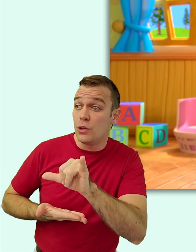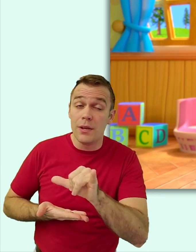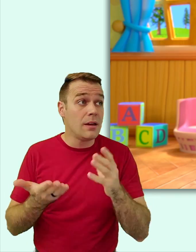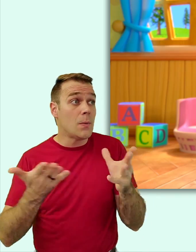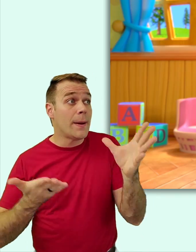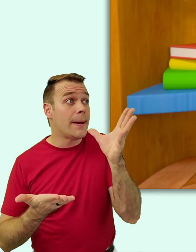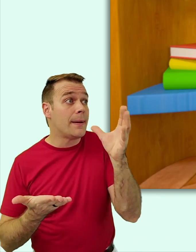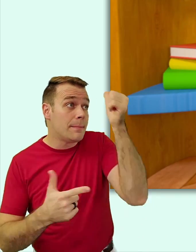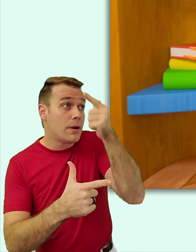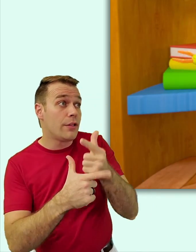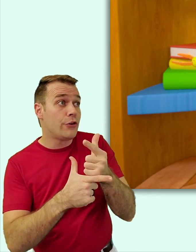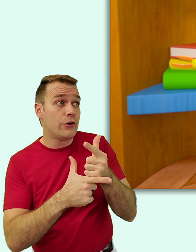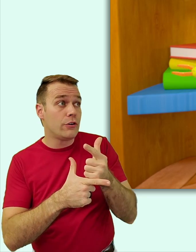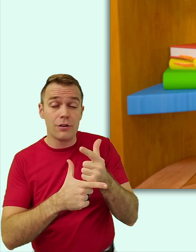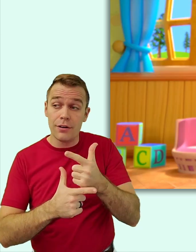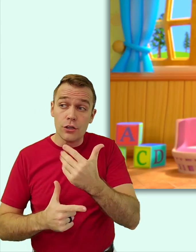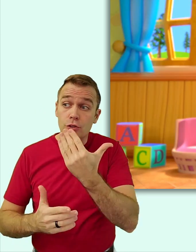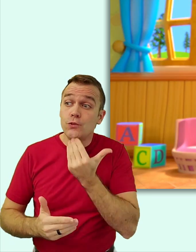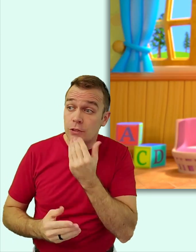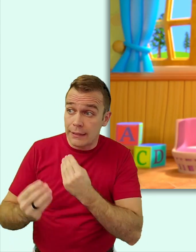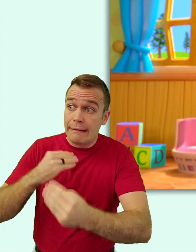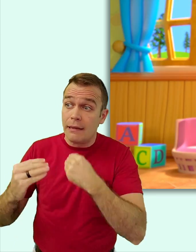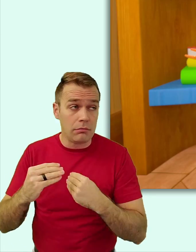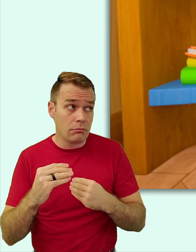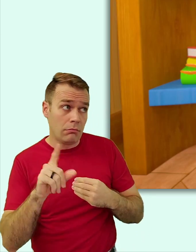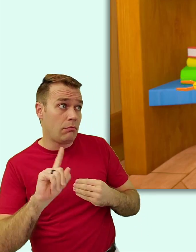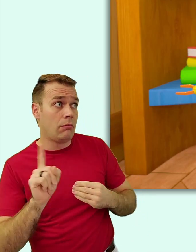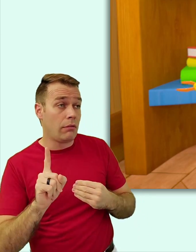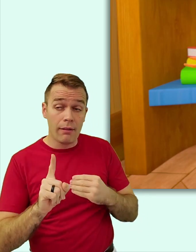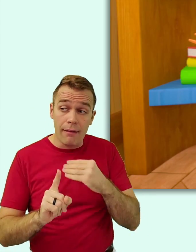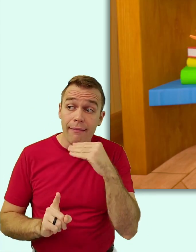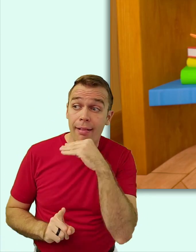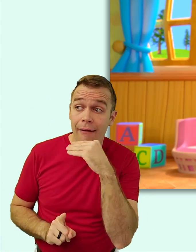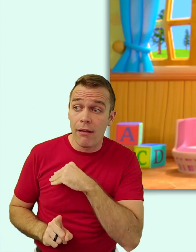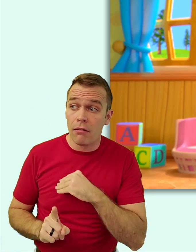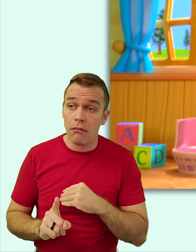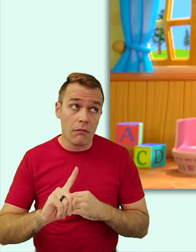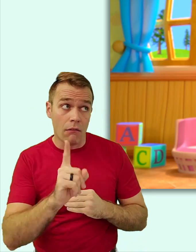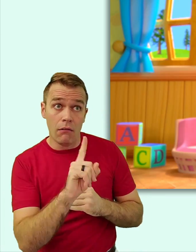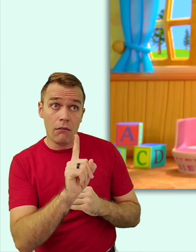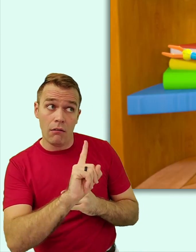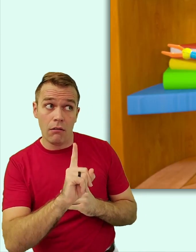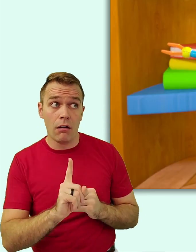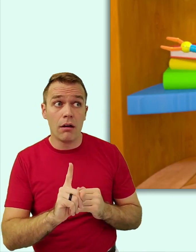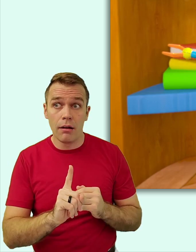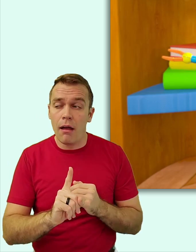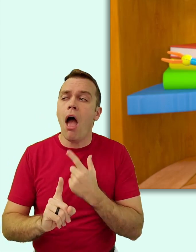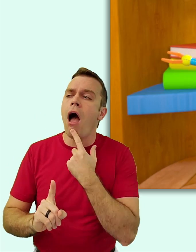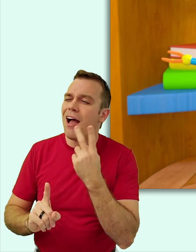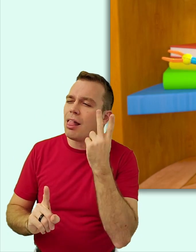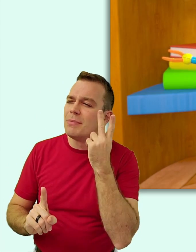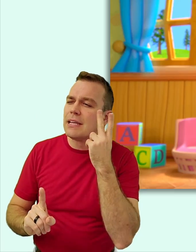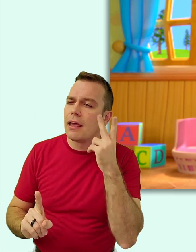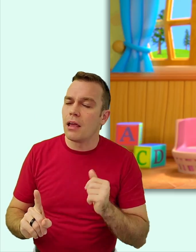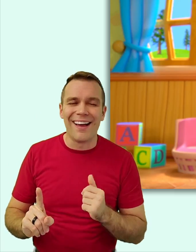Baby Dewey. Yes, brother. Eating sugar. No, brother. Telling lies. No,